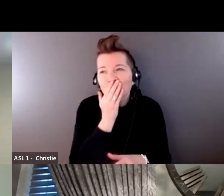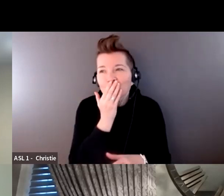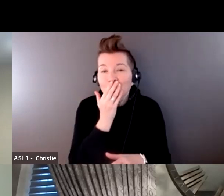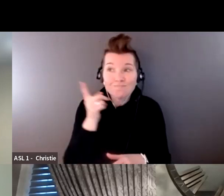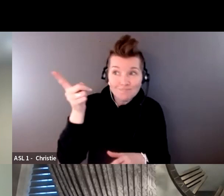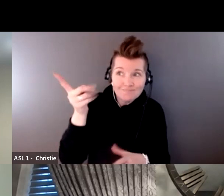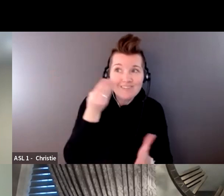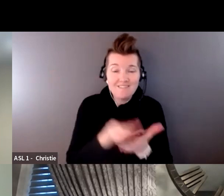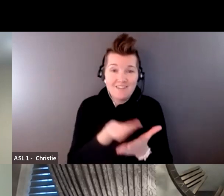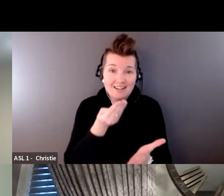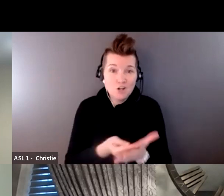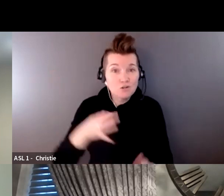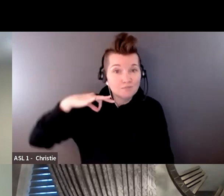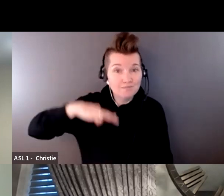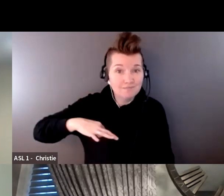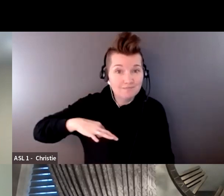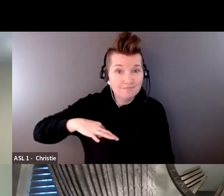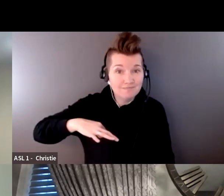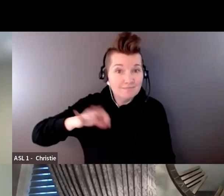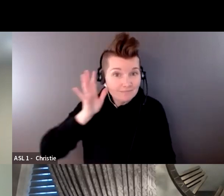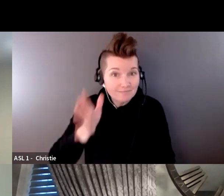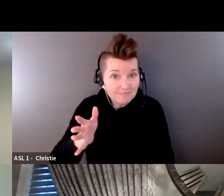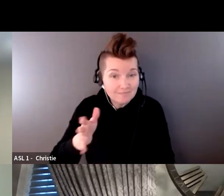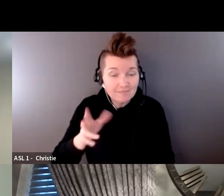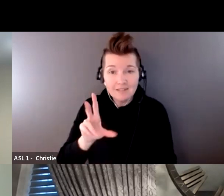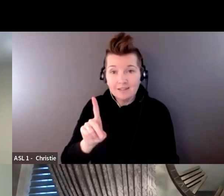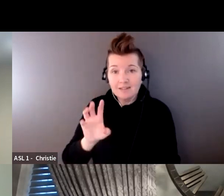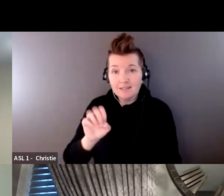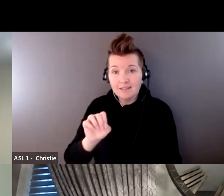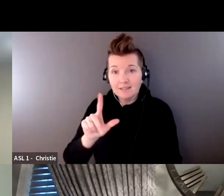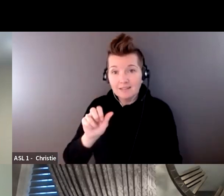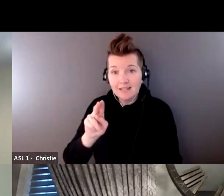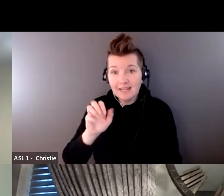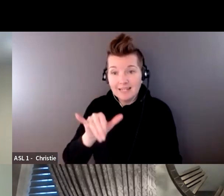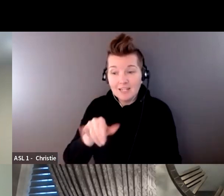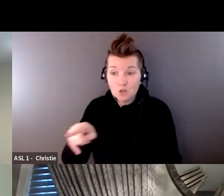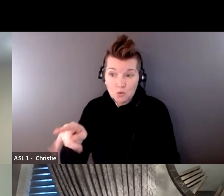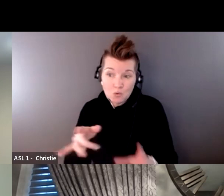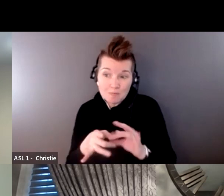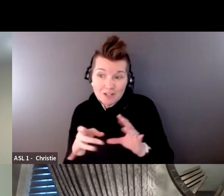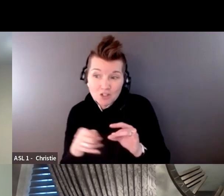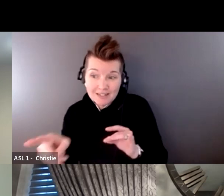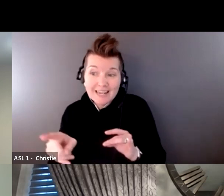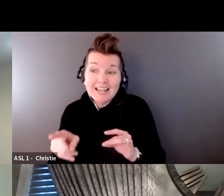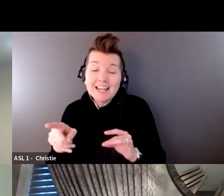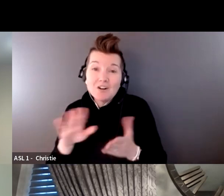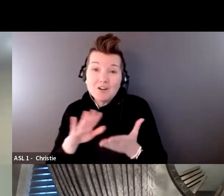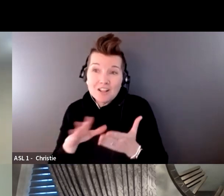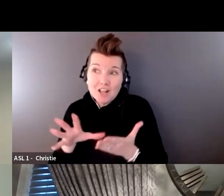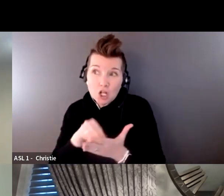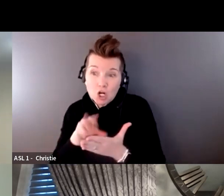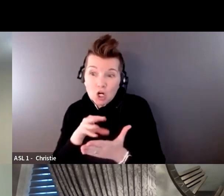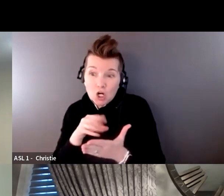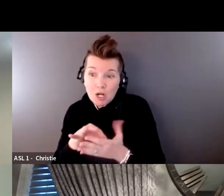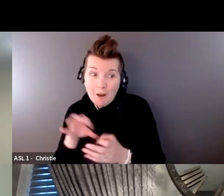gain. So Delaney, you were talking about, participants going back and contributing to their community. Absolutely. So are